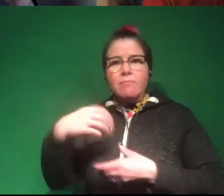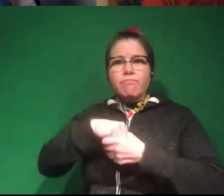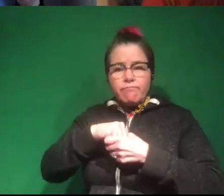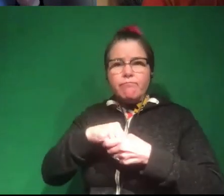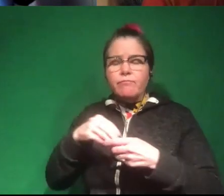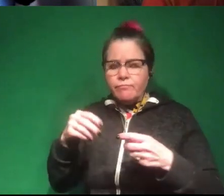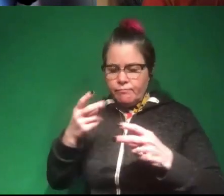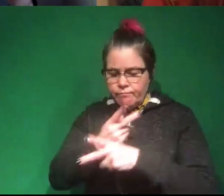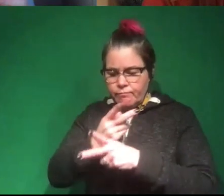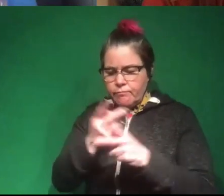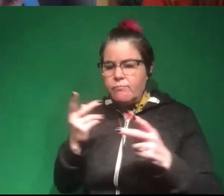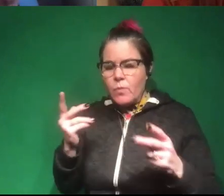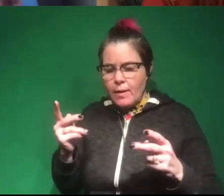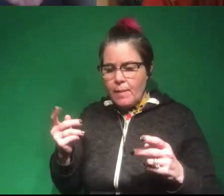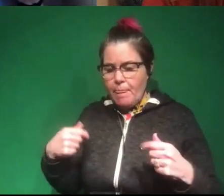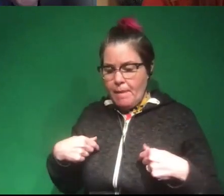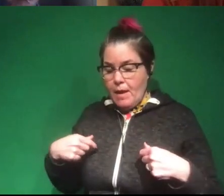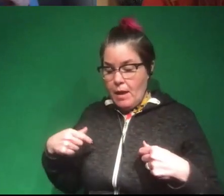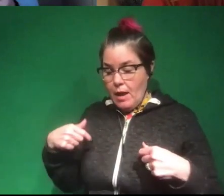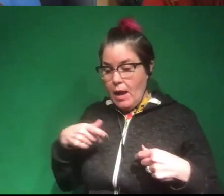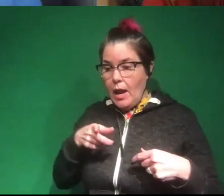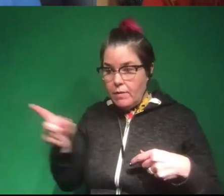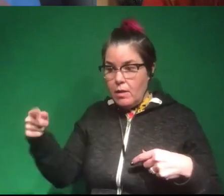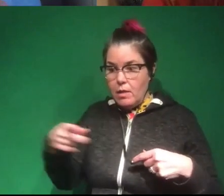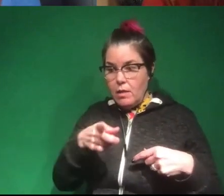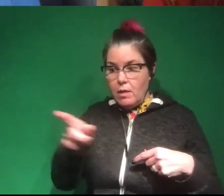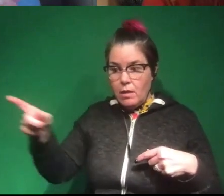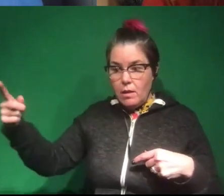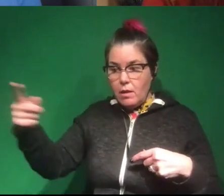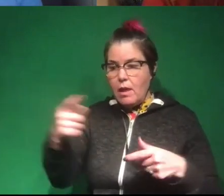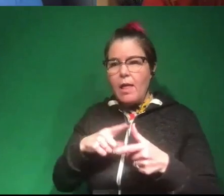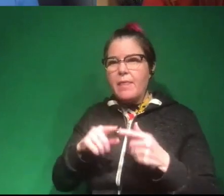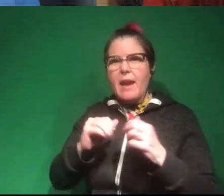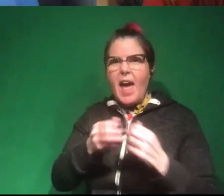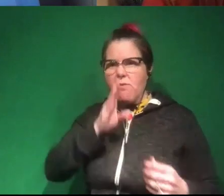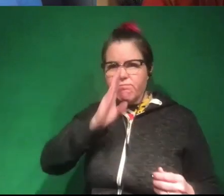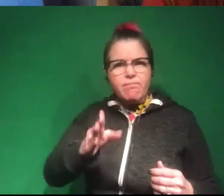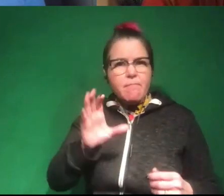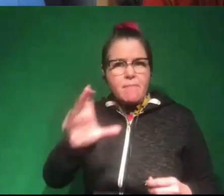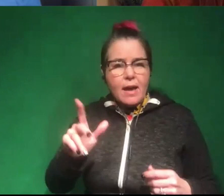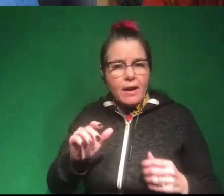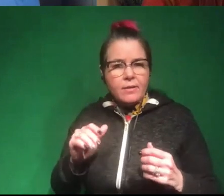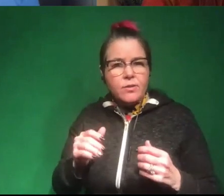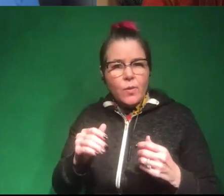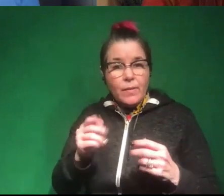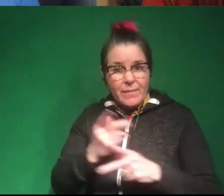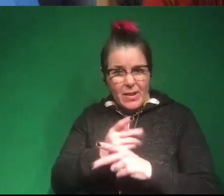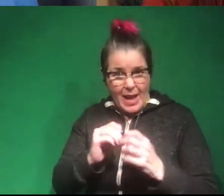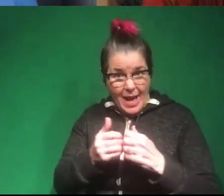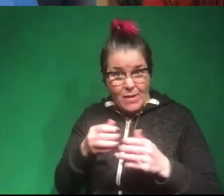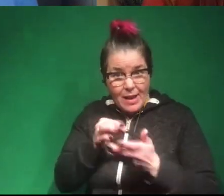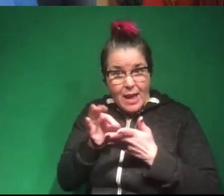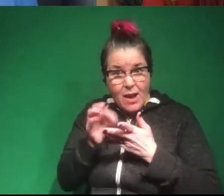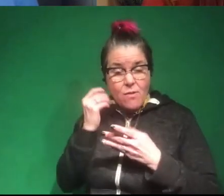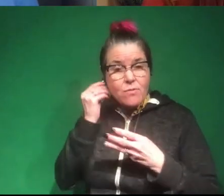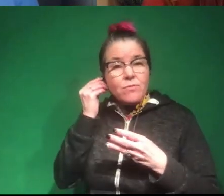say, all right, I've made this whole meandering path, now what's our direct route back? And how they figured out that they could count their steps is